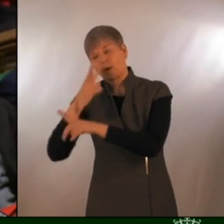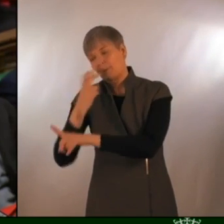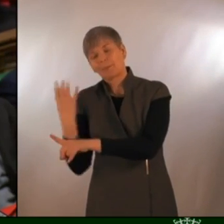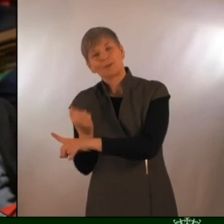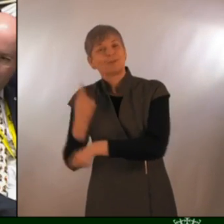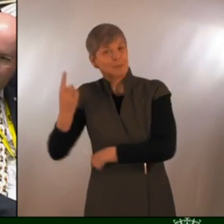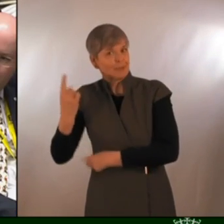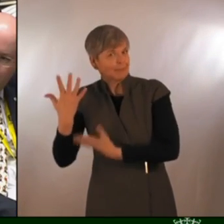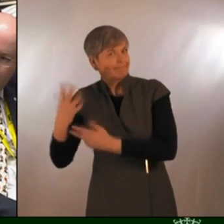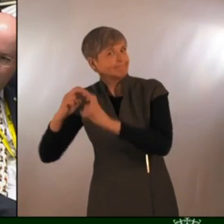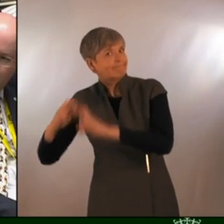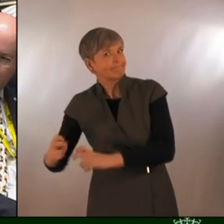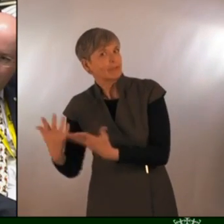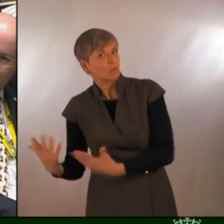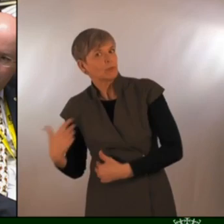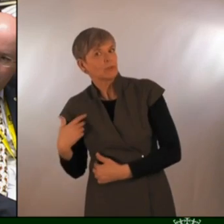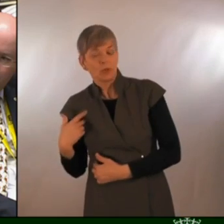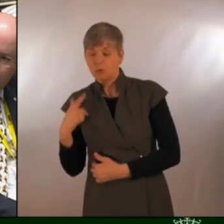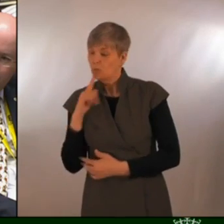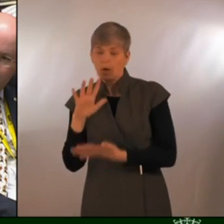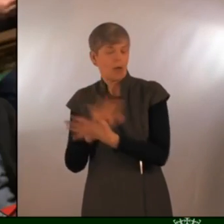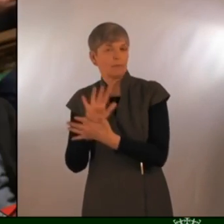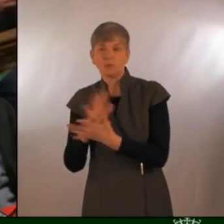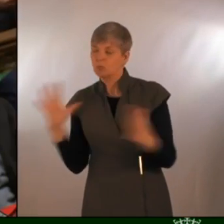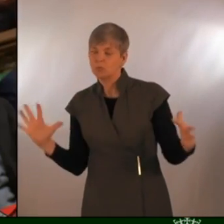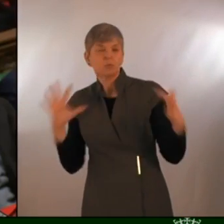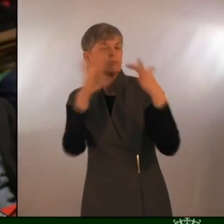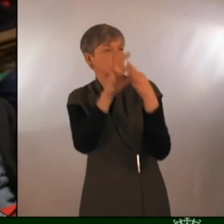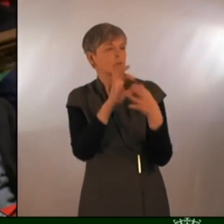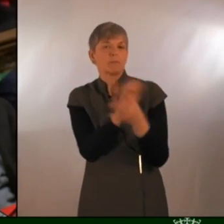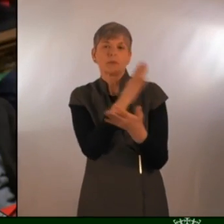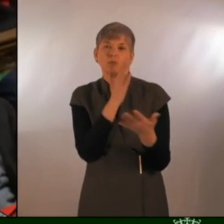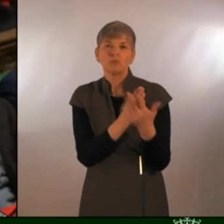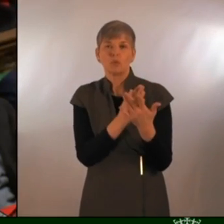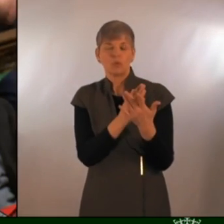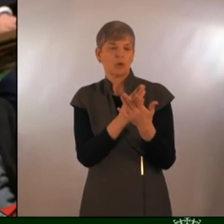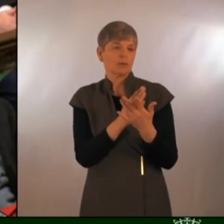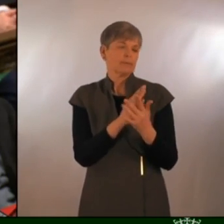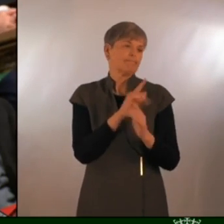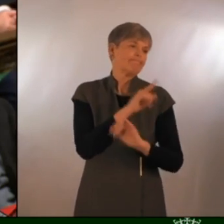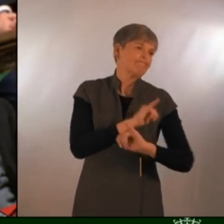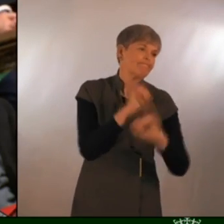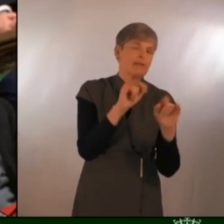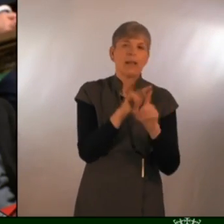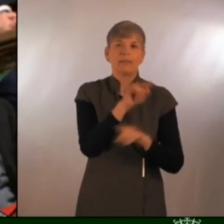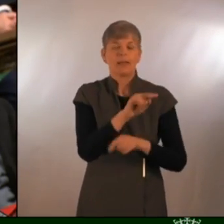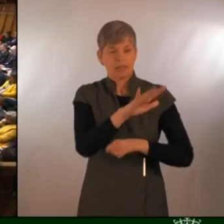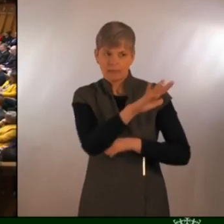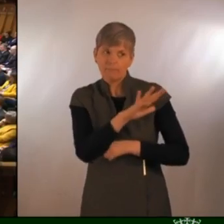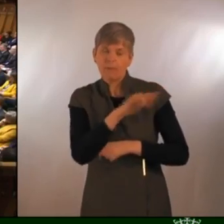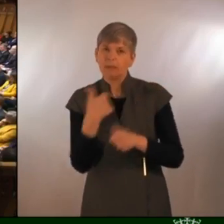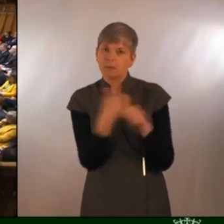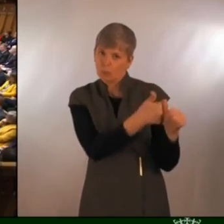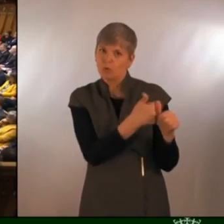looking at that and very, very happy to work with the honourable gentleman to make sure that such tragic cases, the families' needs are met.